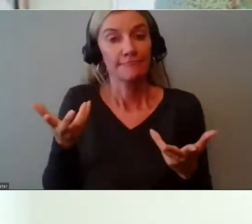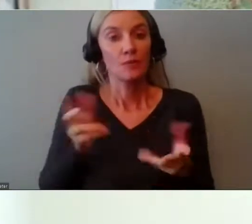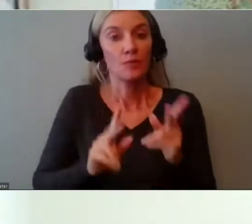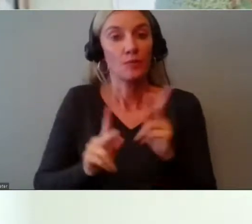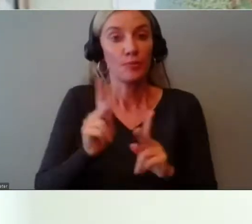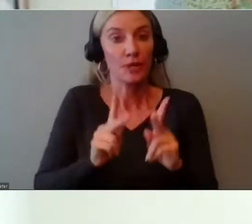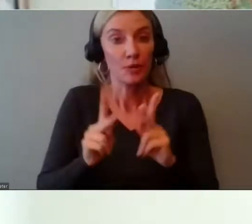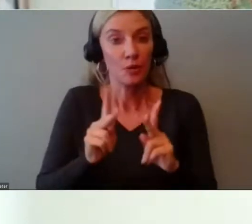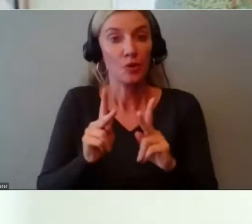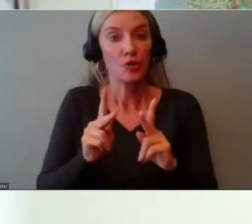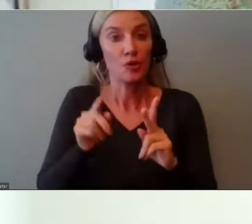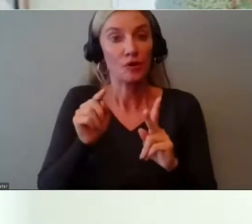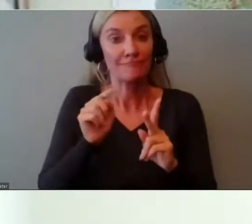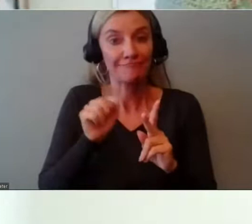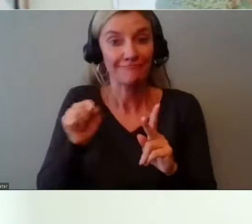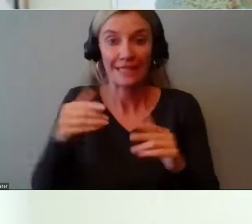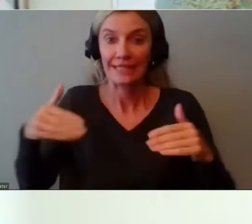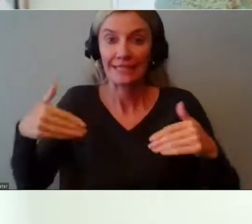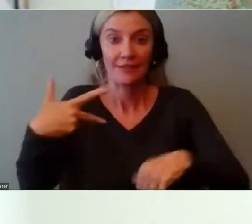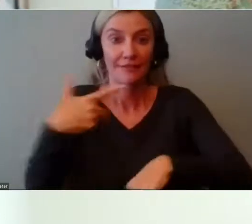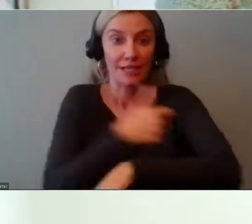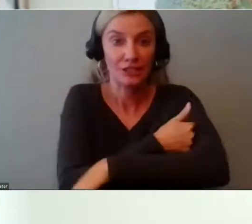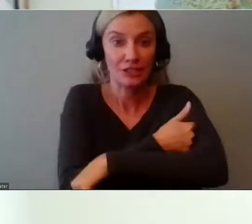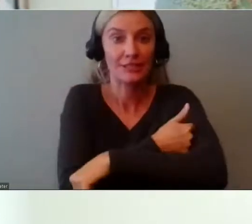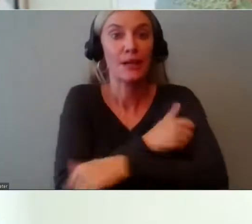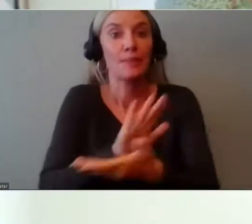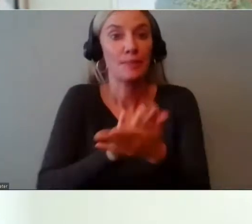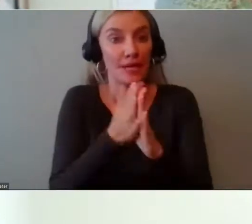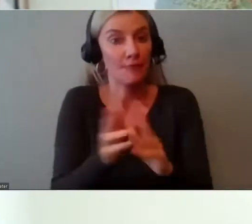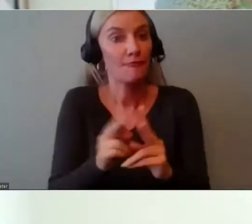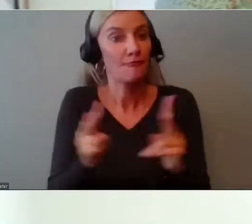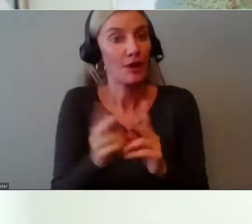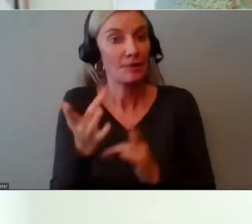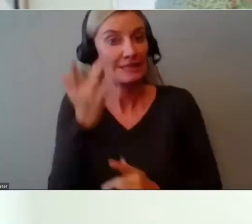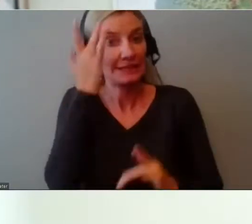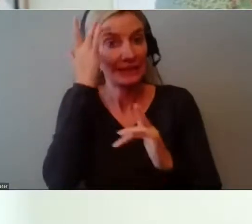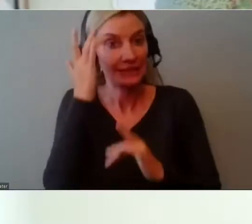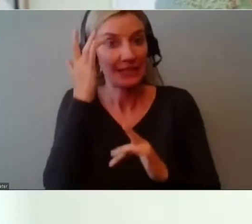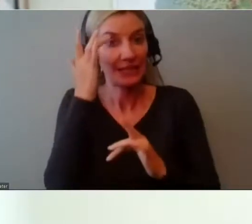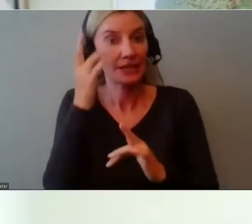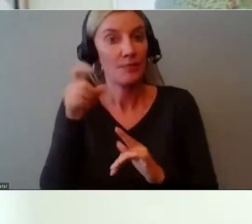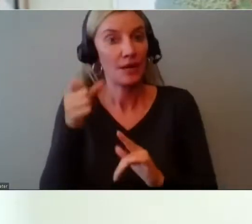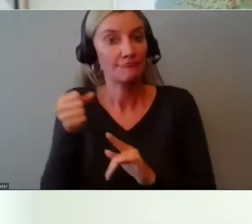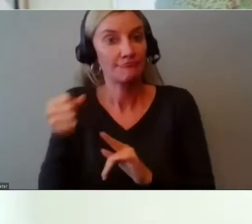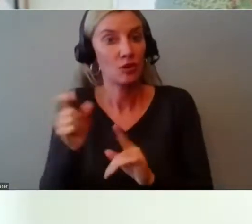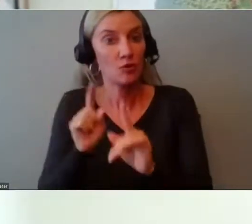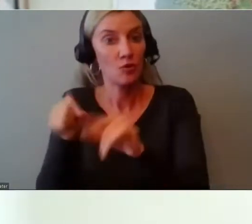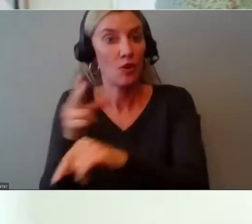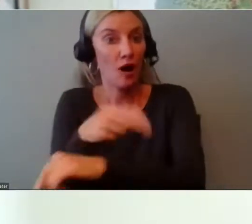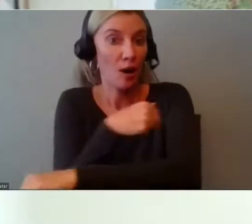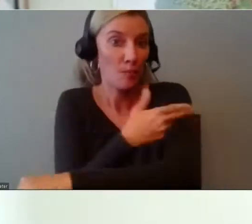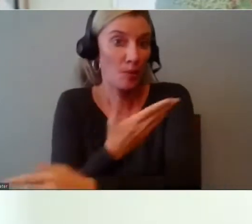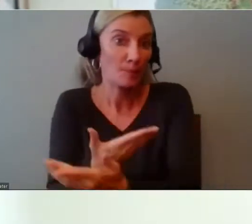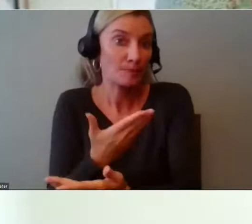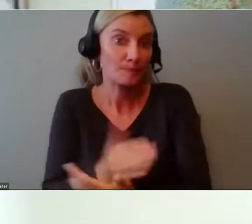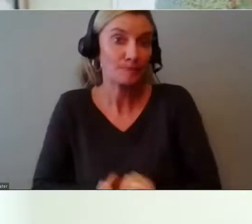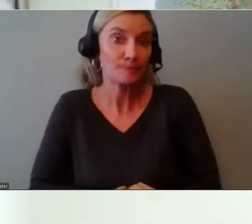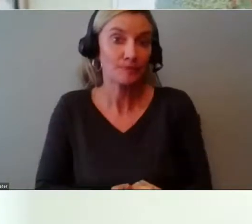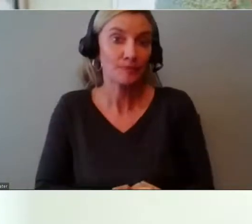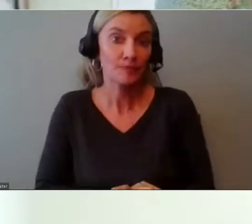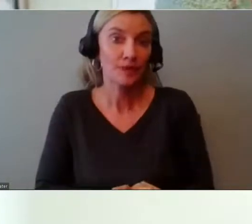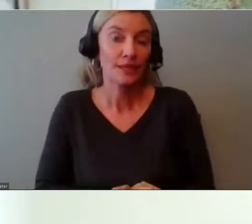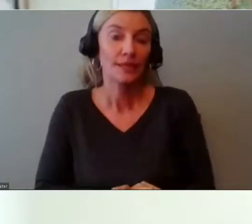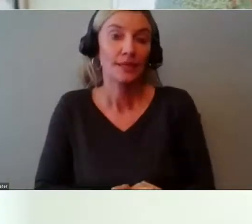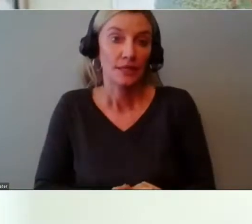who are unvaccinated, who are very sick and require going into the hospitals. And